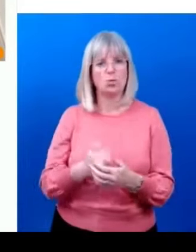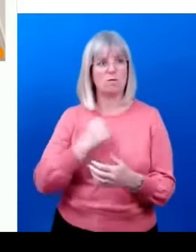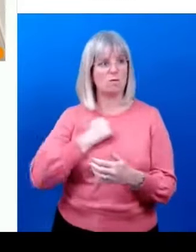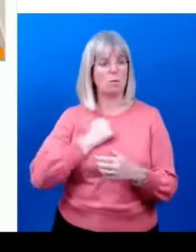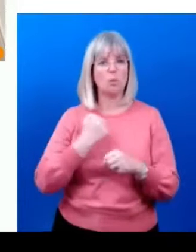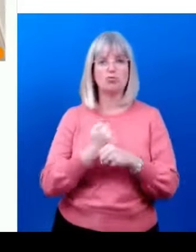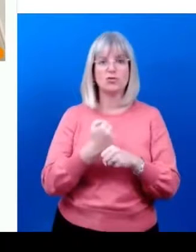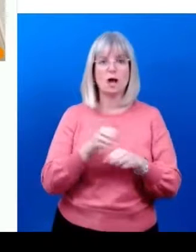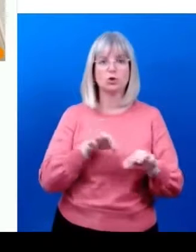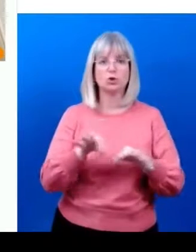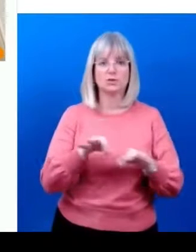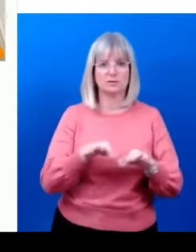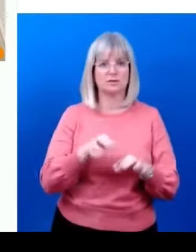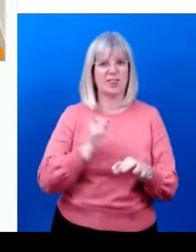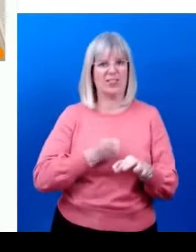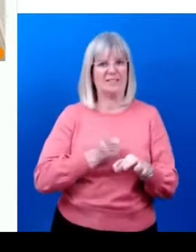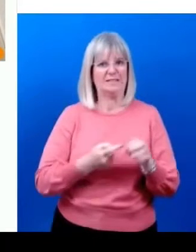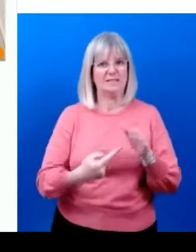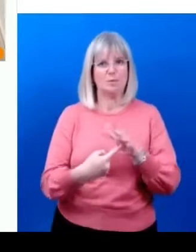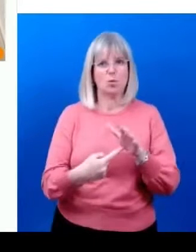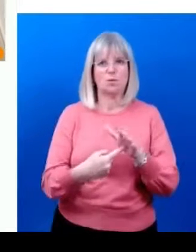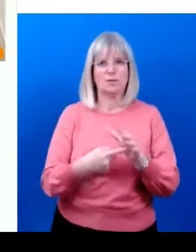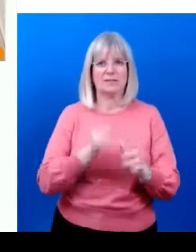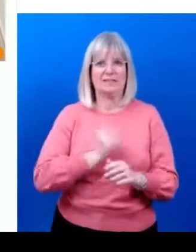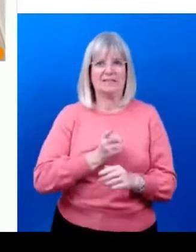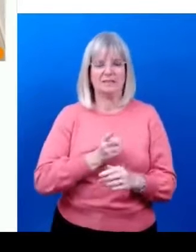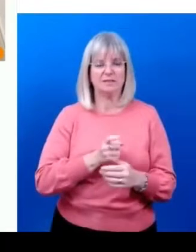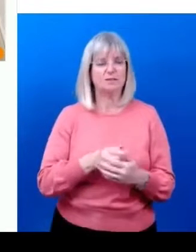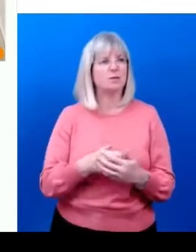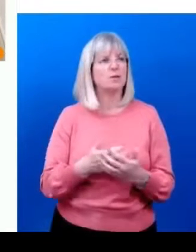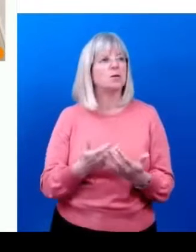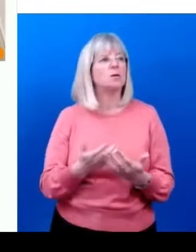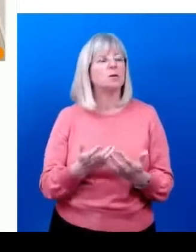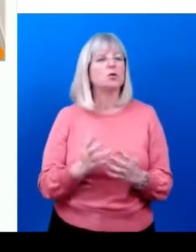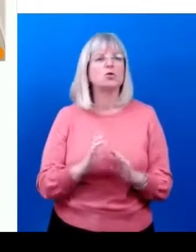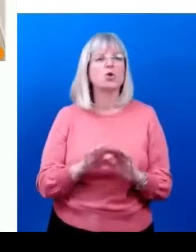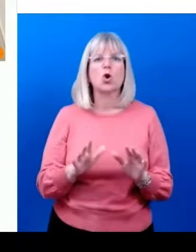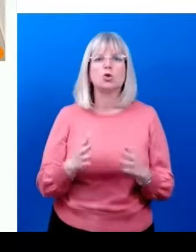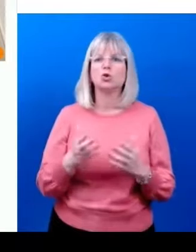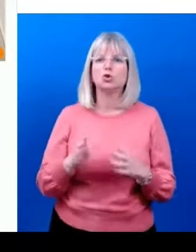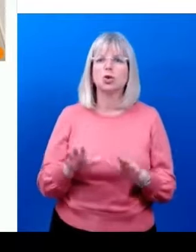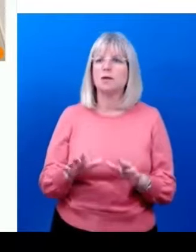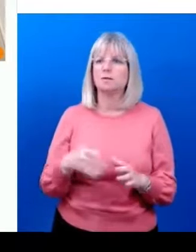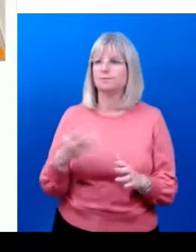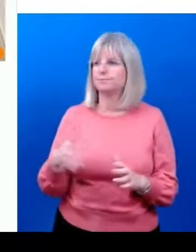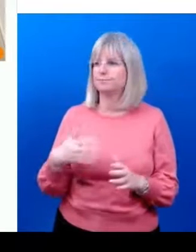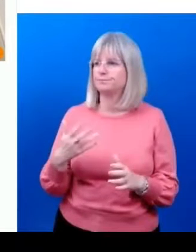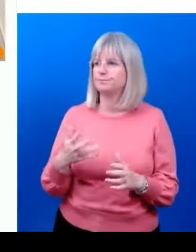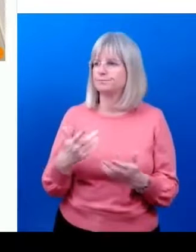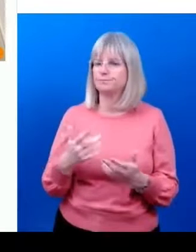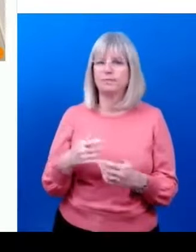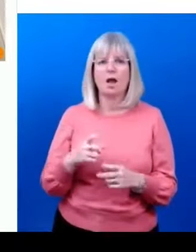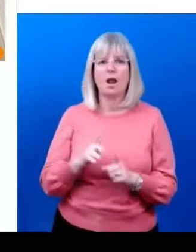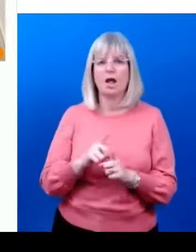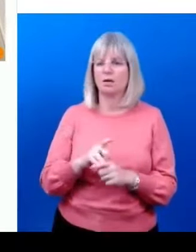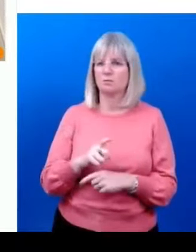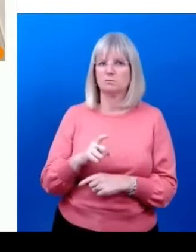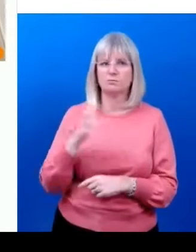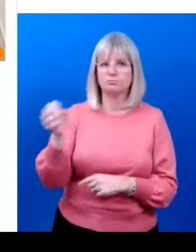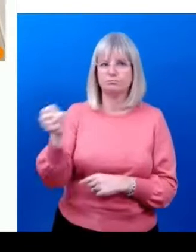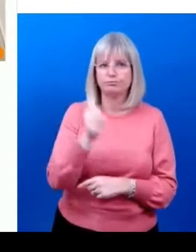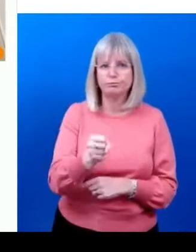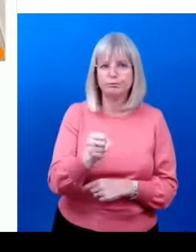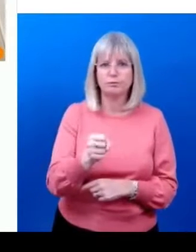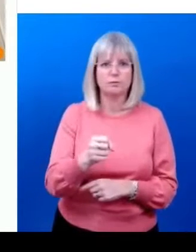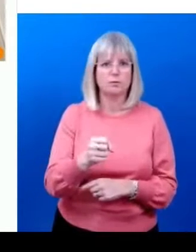key, is not just being able to bring them in. You have a corner in a conference